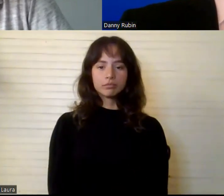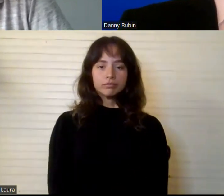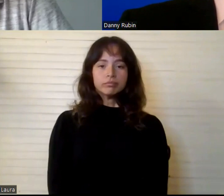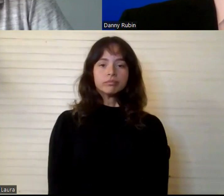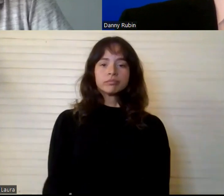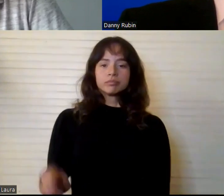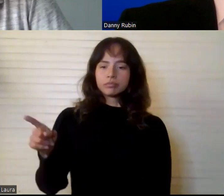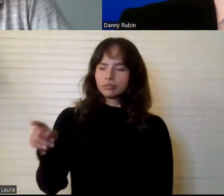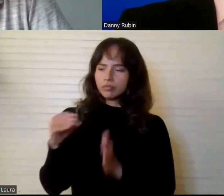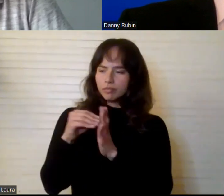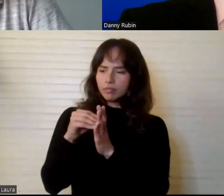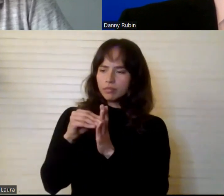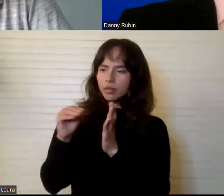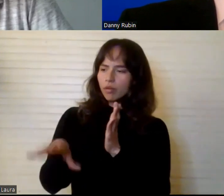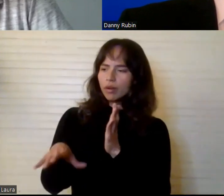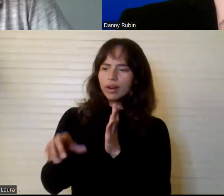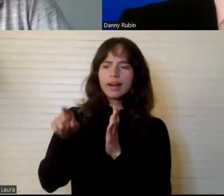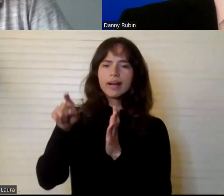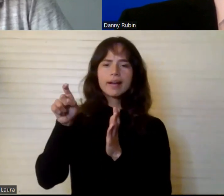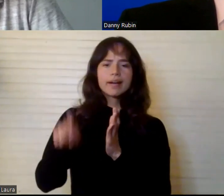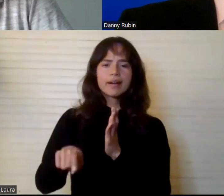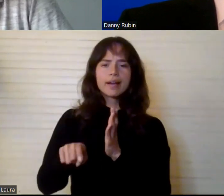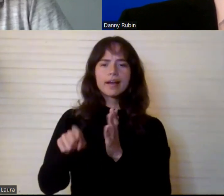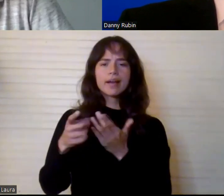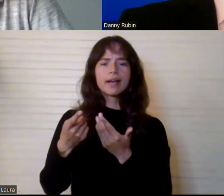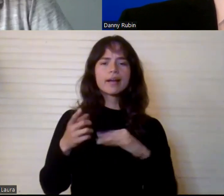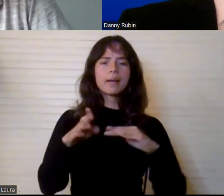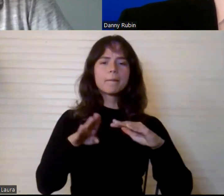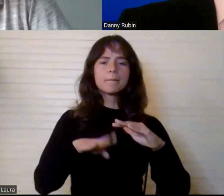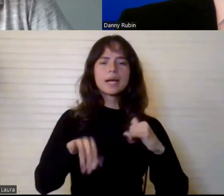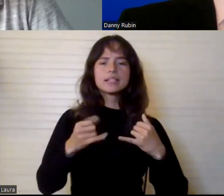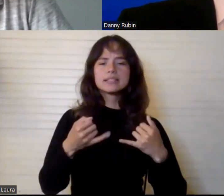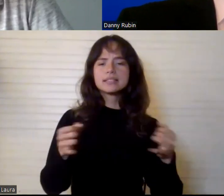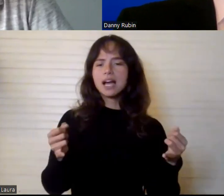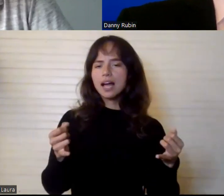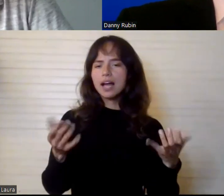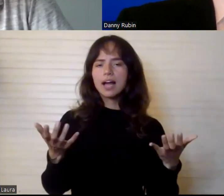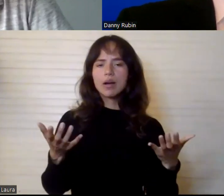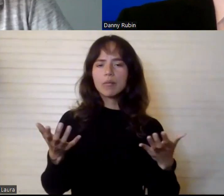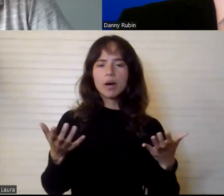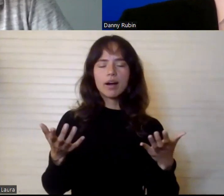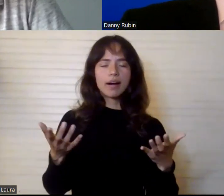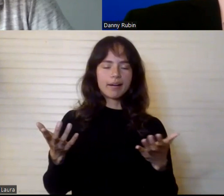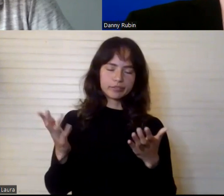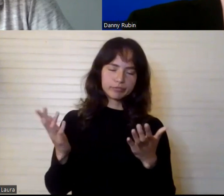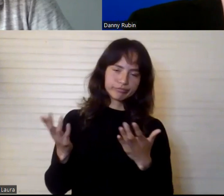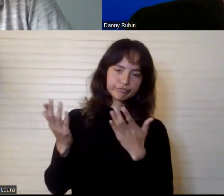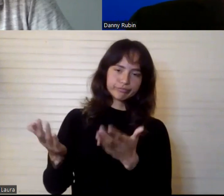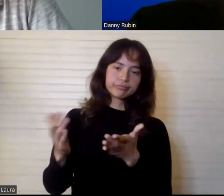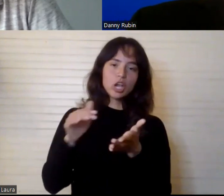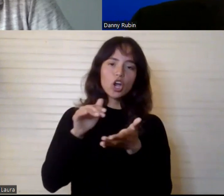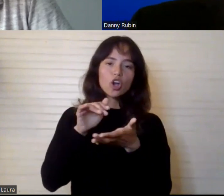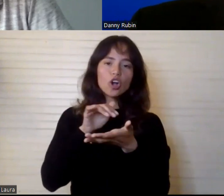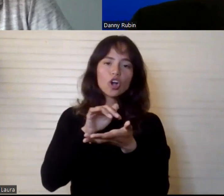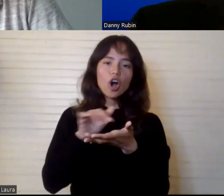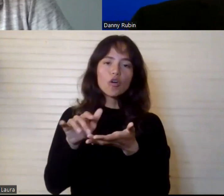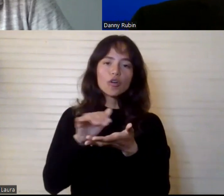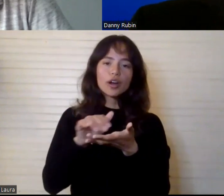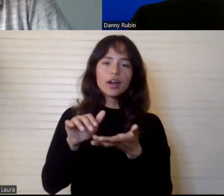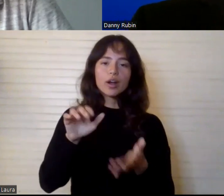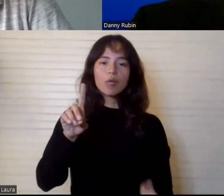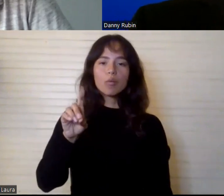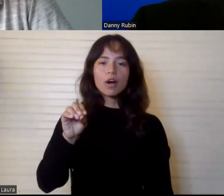set, at the very least, coding 101, really understanding how to develop and design code